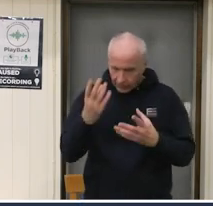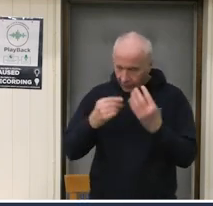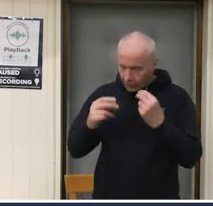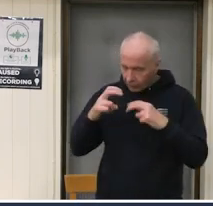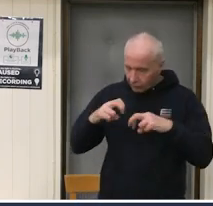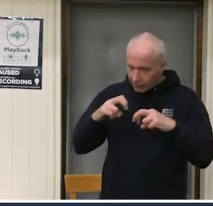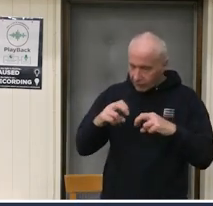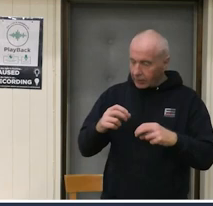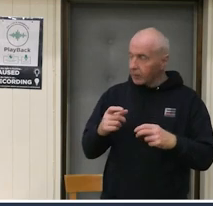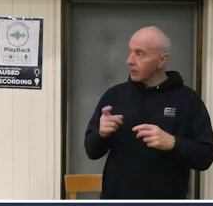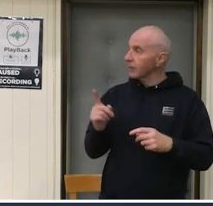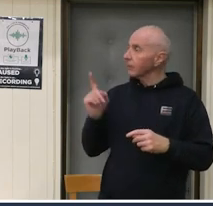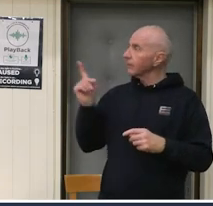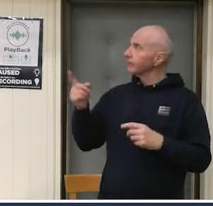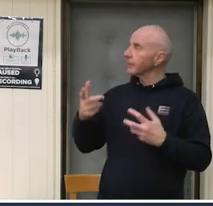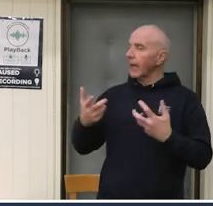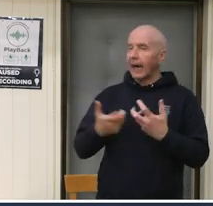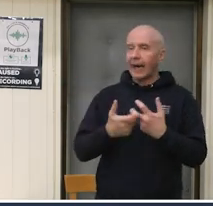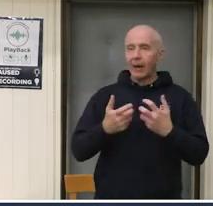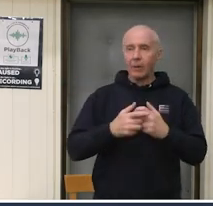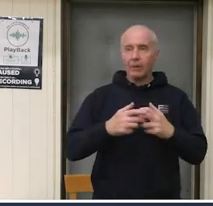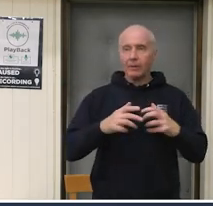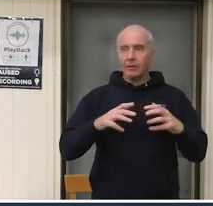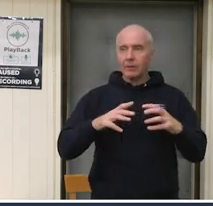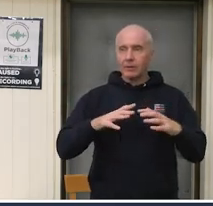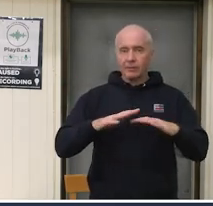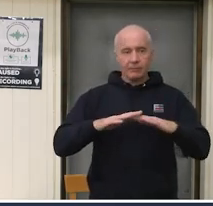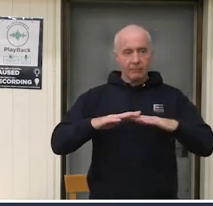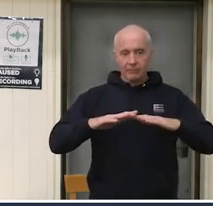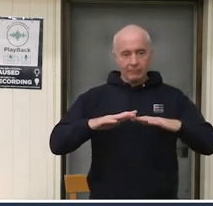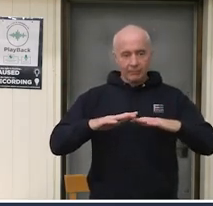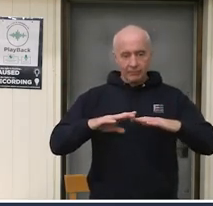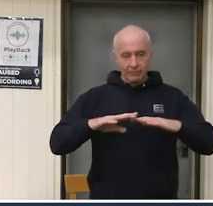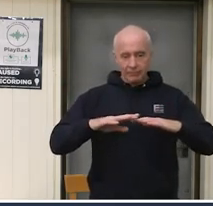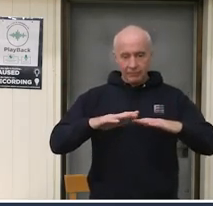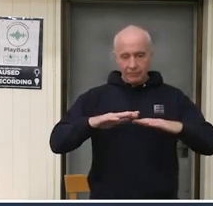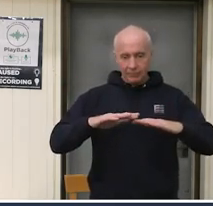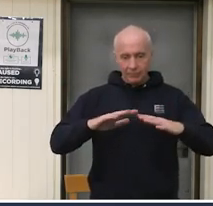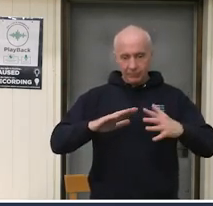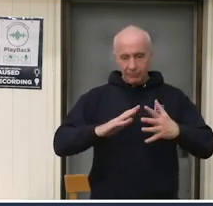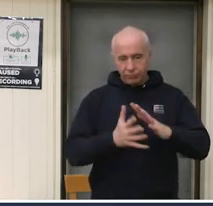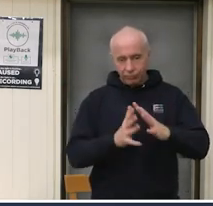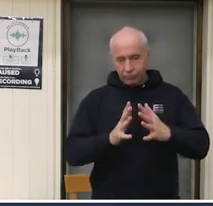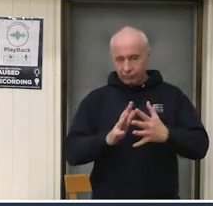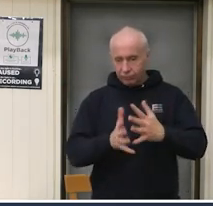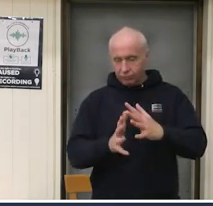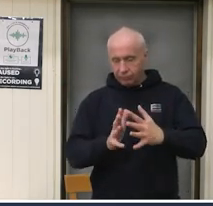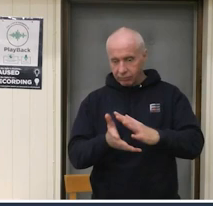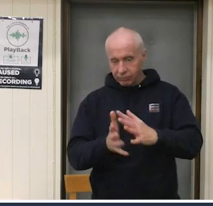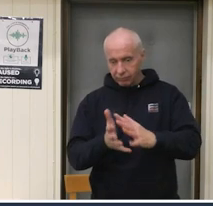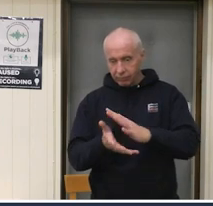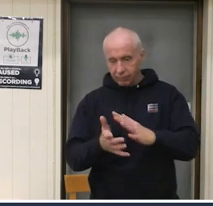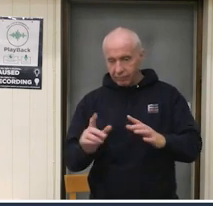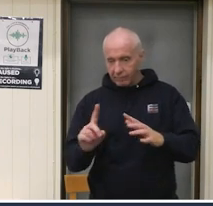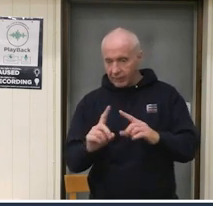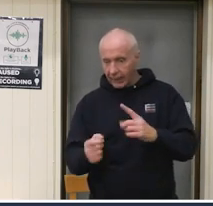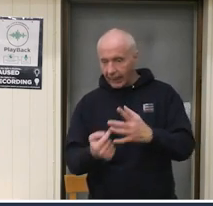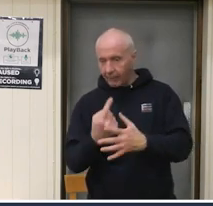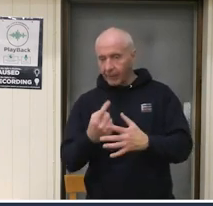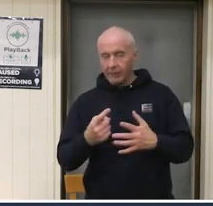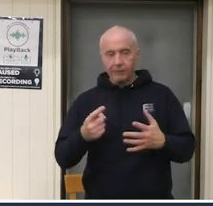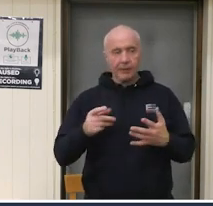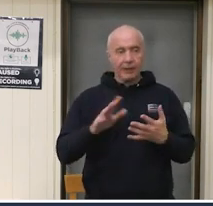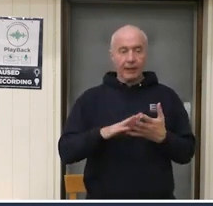how instabilities happen in these plasmas and what we can do to mitigate them, because it is instabilities which mean that you can't